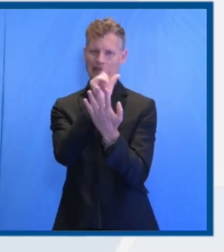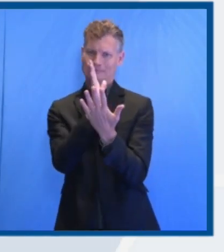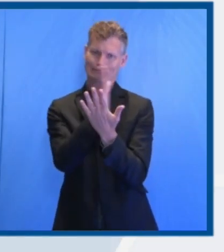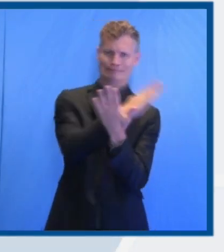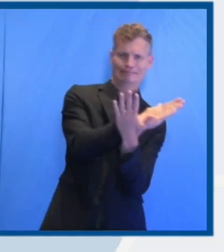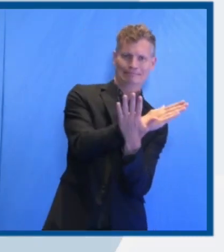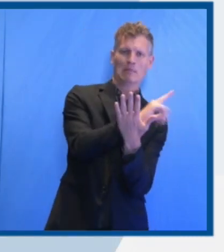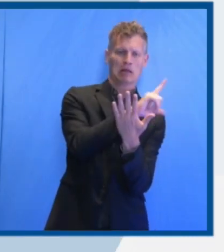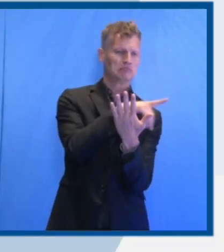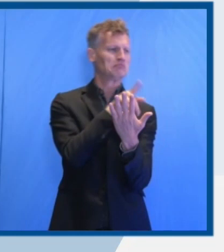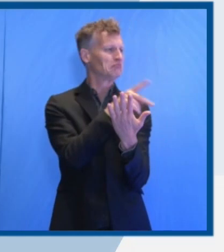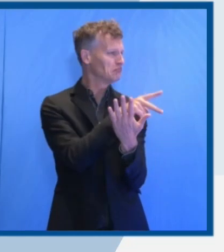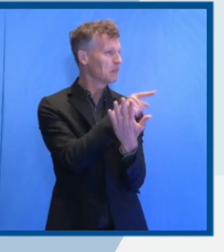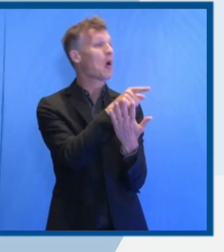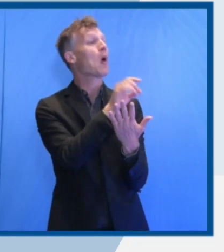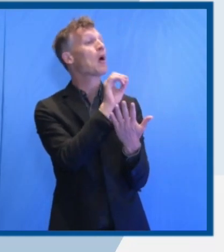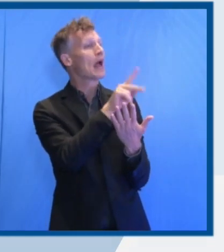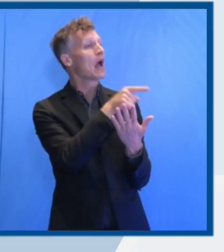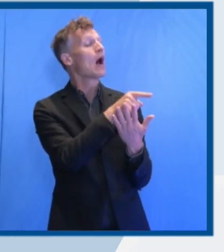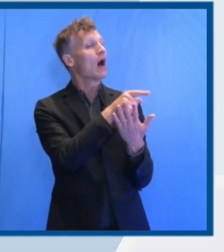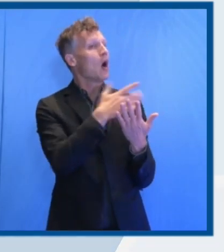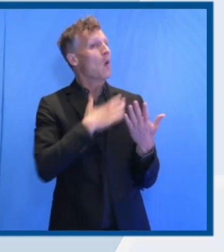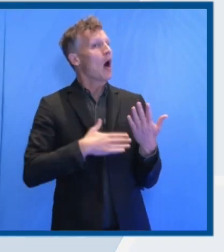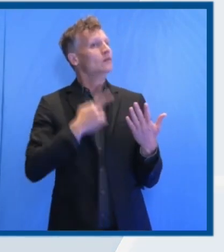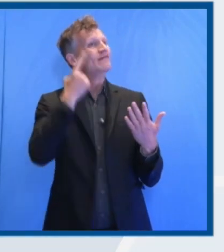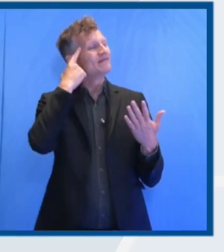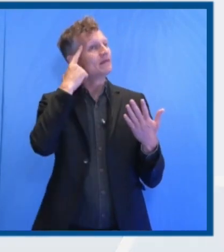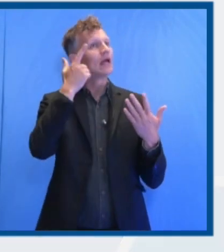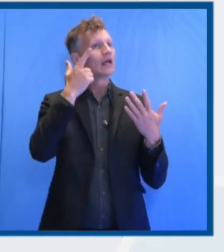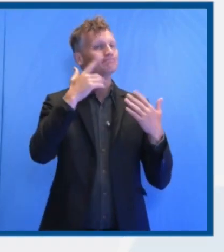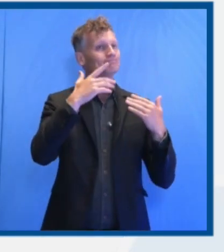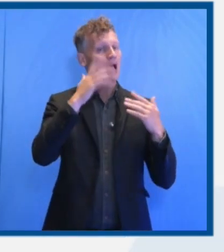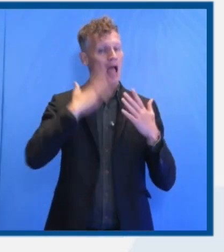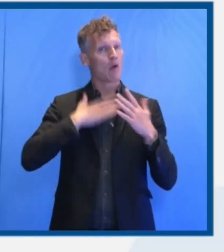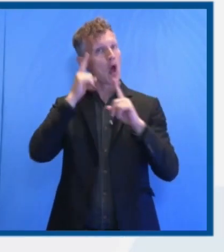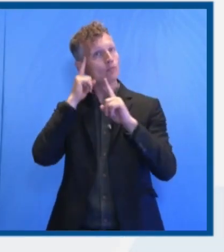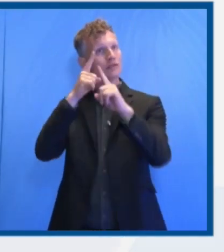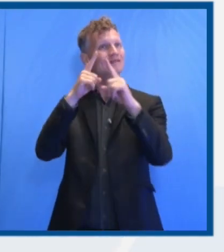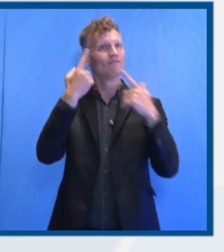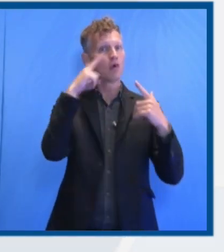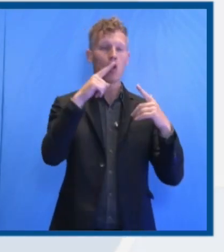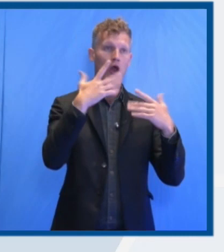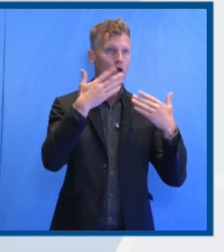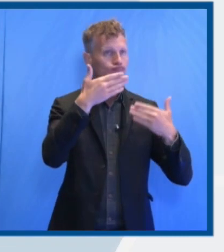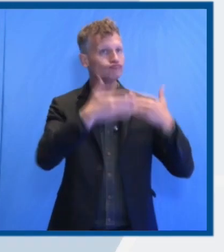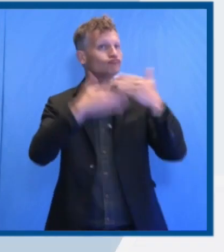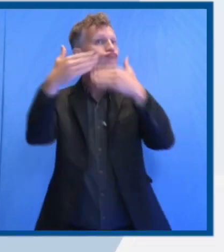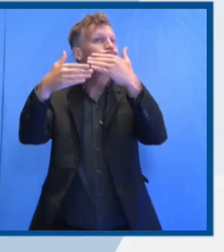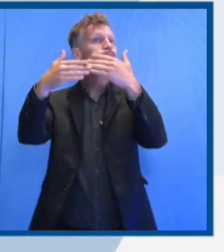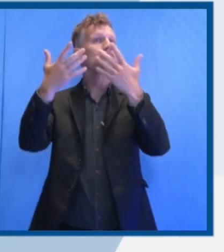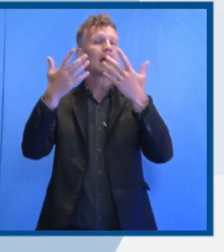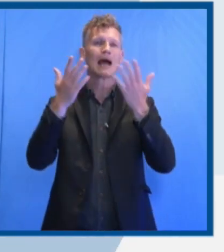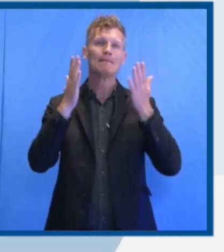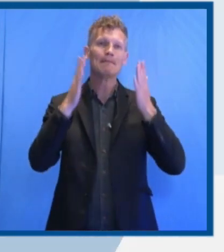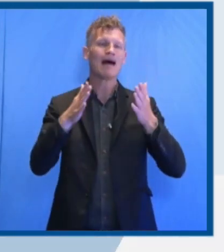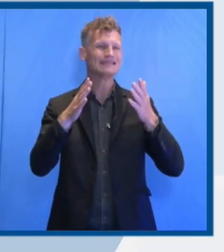far-reaching in the development objectives, I think it needs to be systematically localized. AXA,